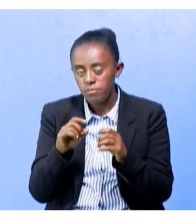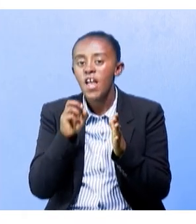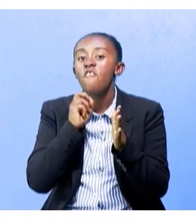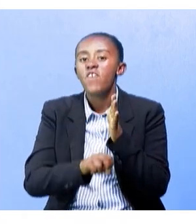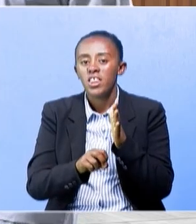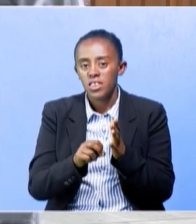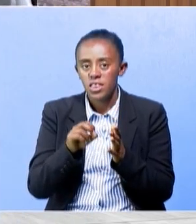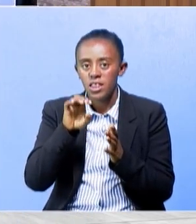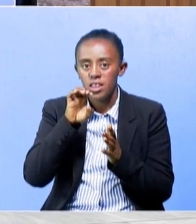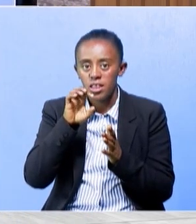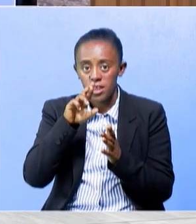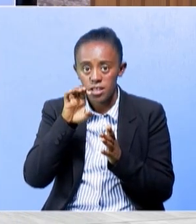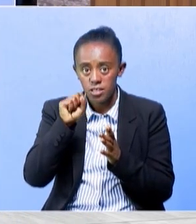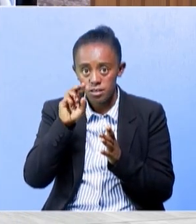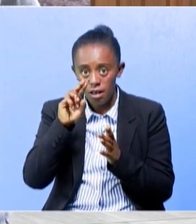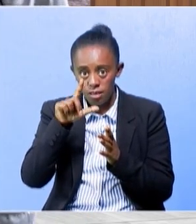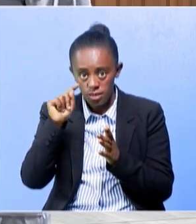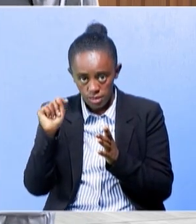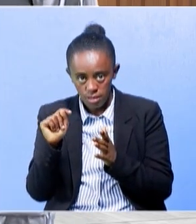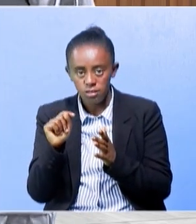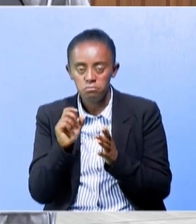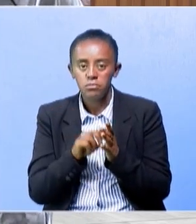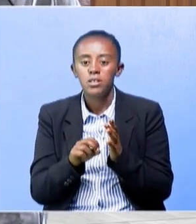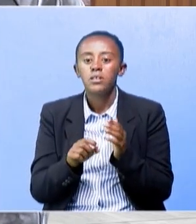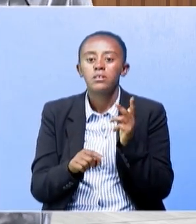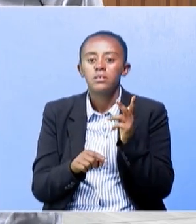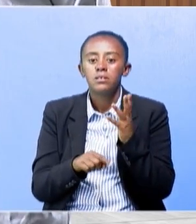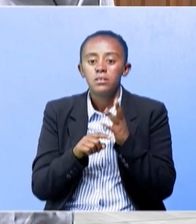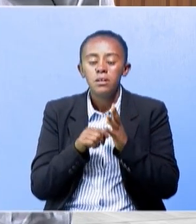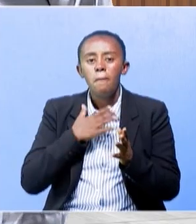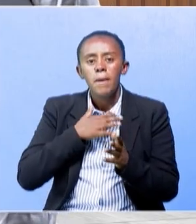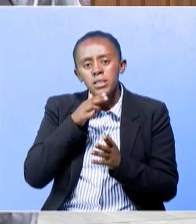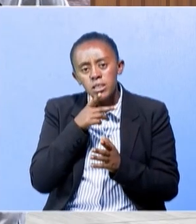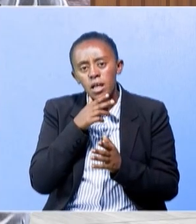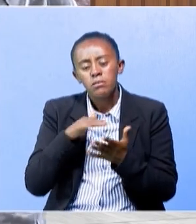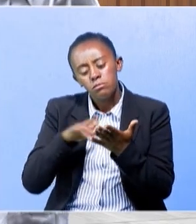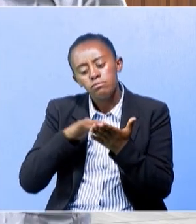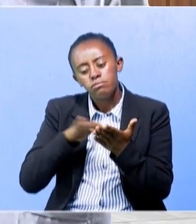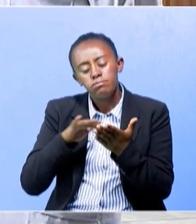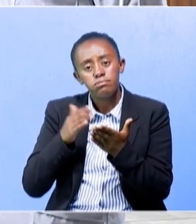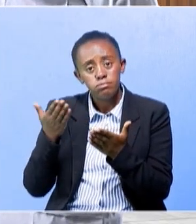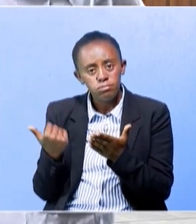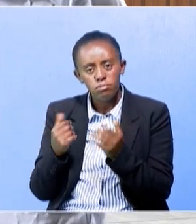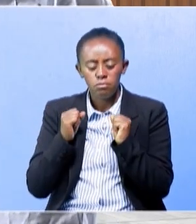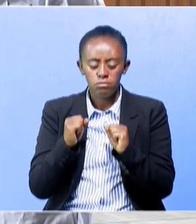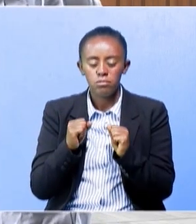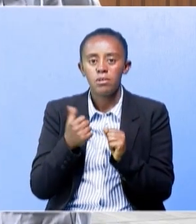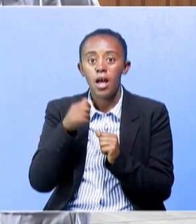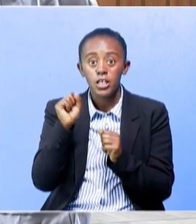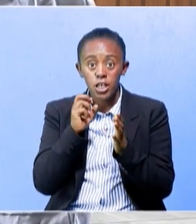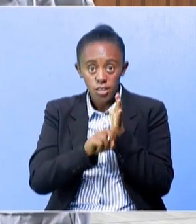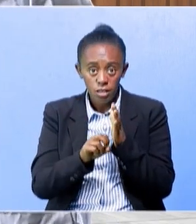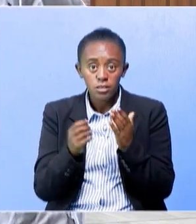effect. My sister studied hard for the test. As a result, here should